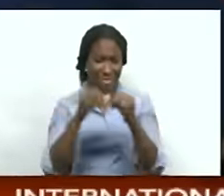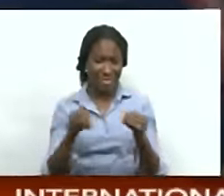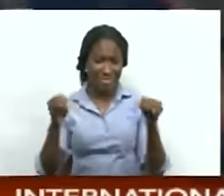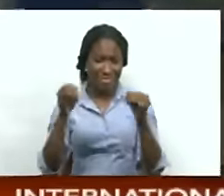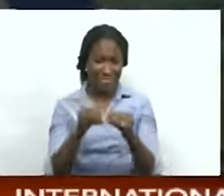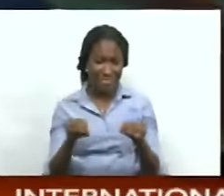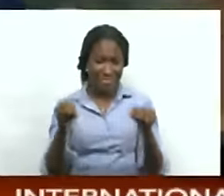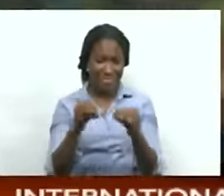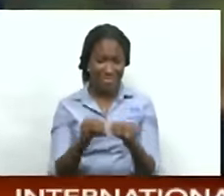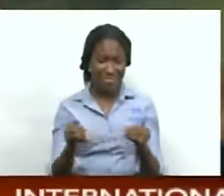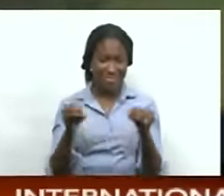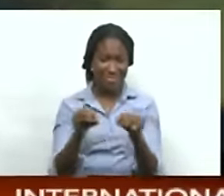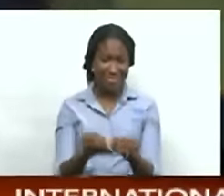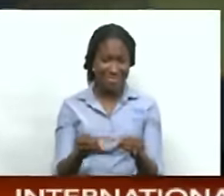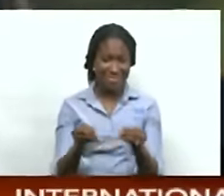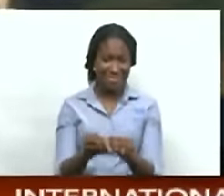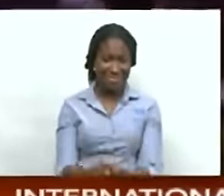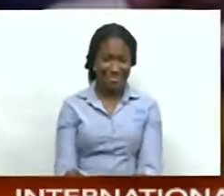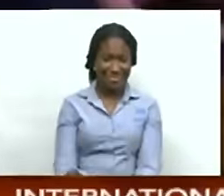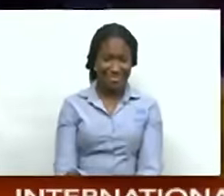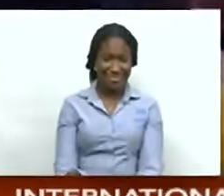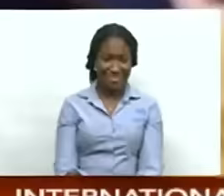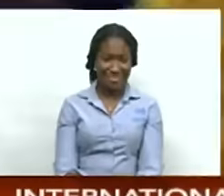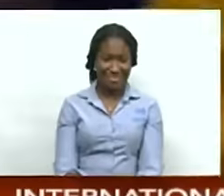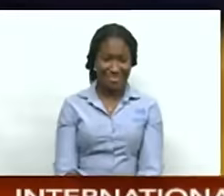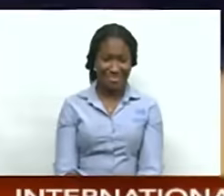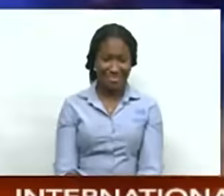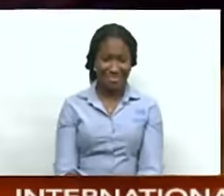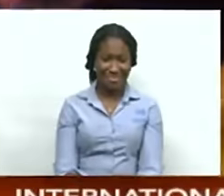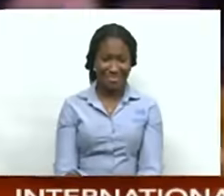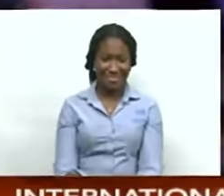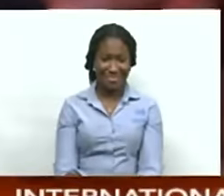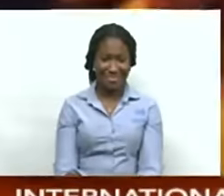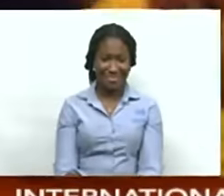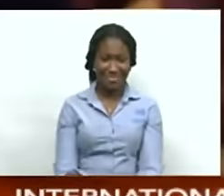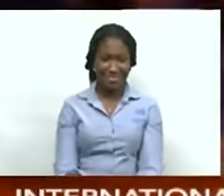Hot tongue and a oil long, most likely I'm in